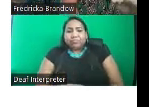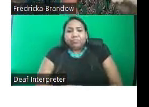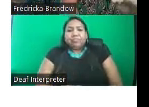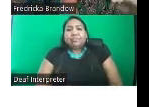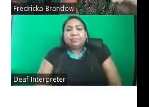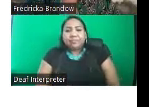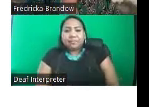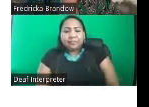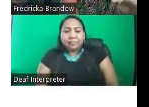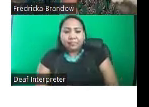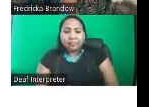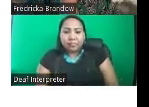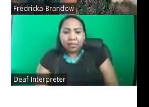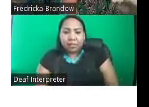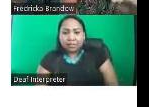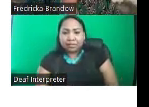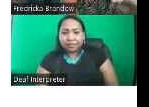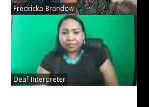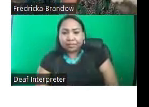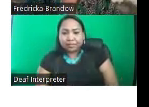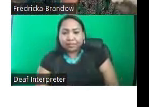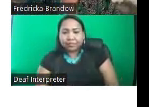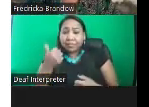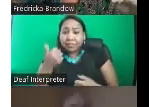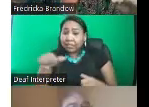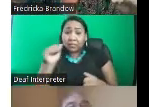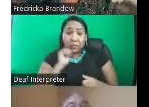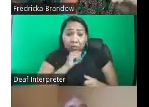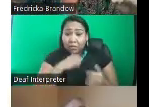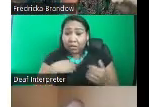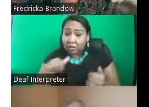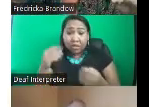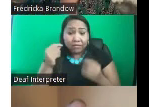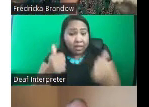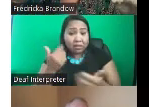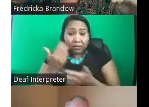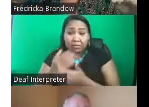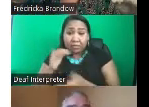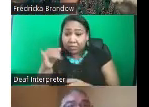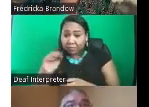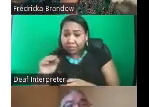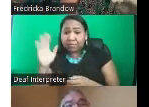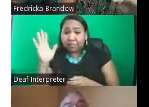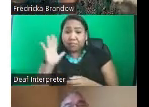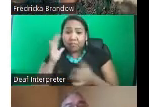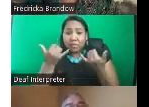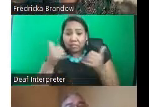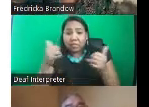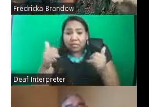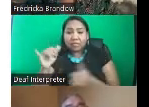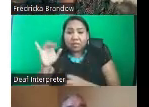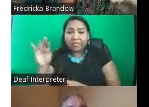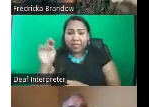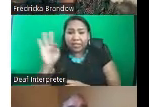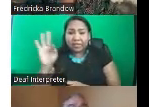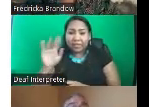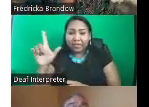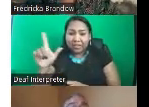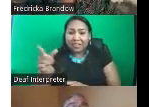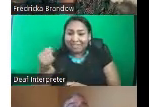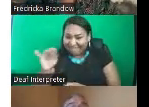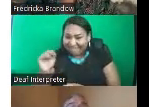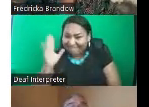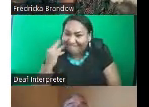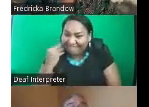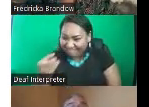fact. Jim was an NFL player. I'm sure he's been exposed to some things, you know. Do you have any shares,